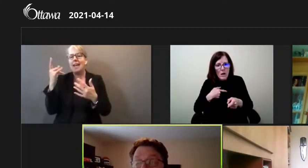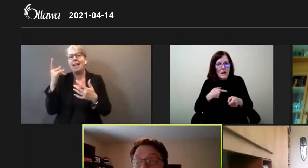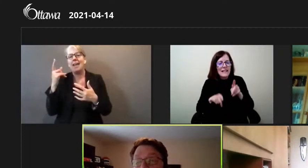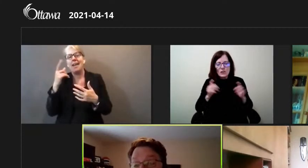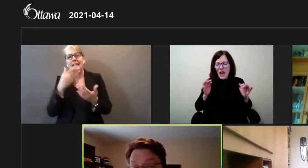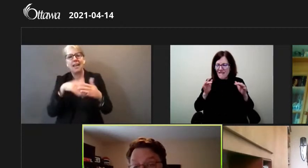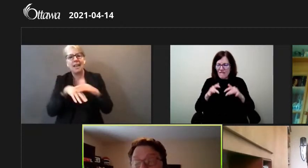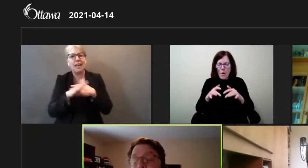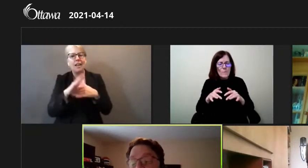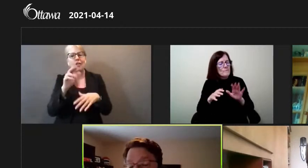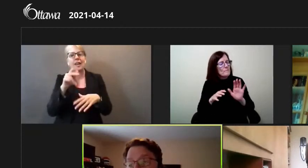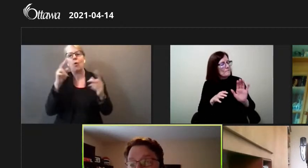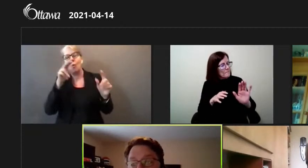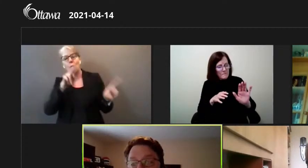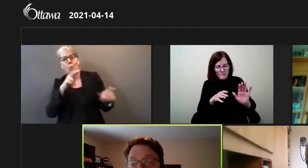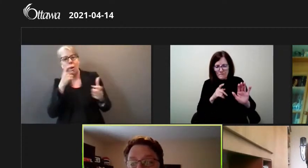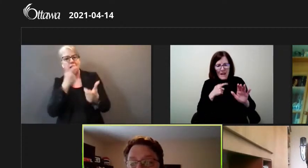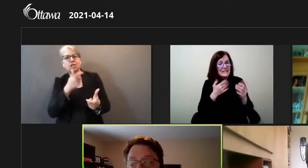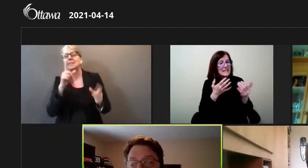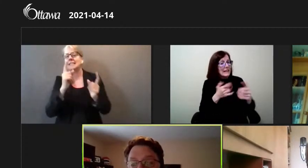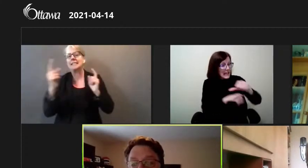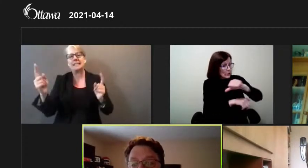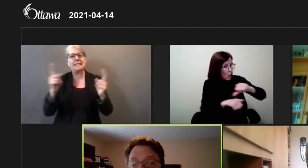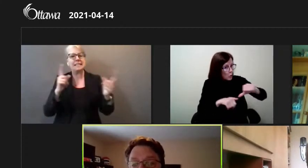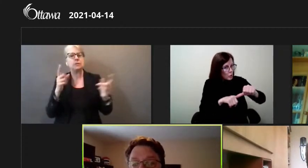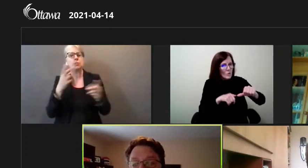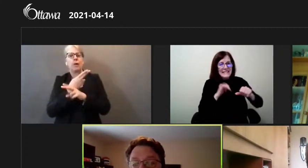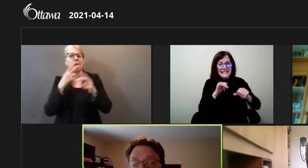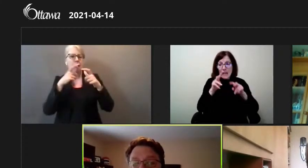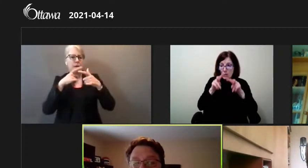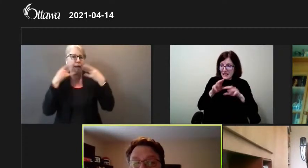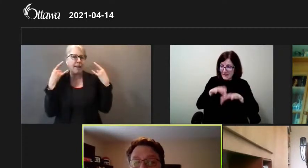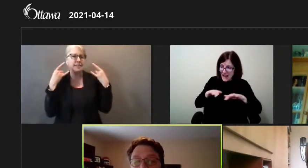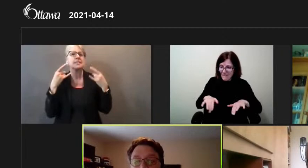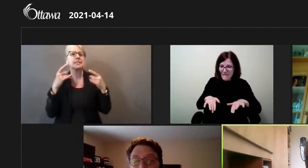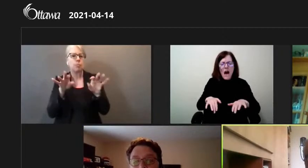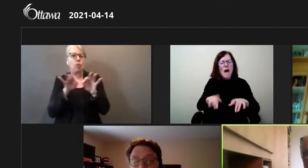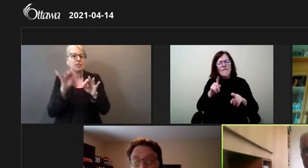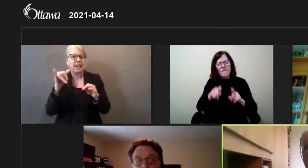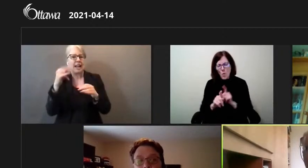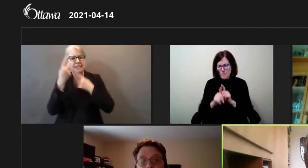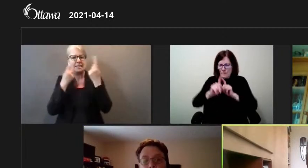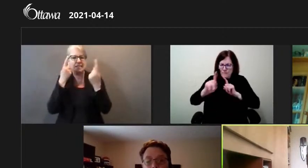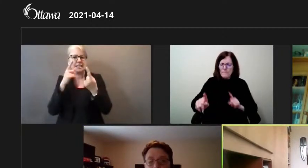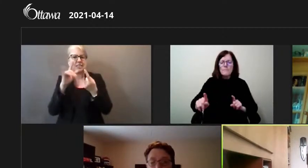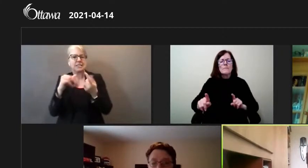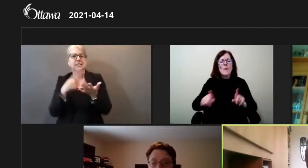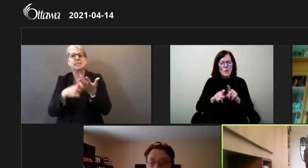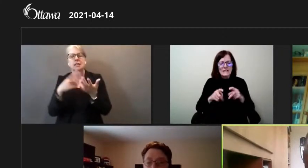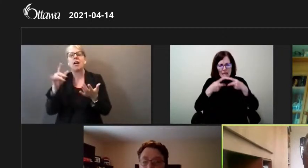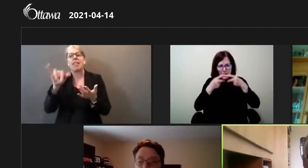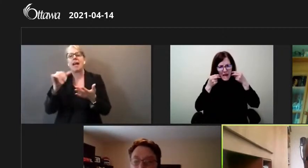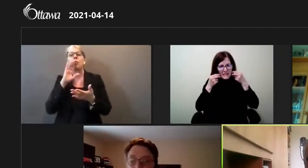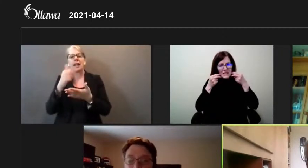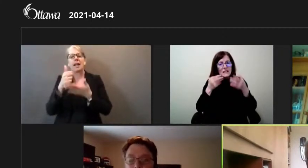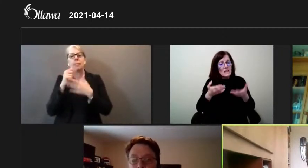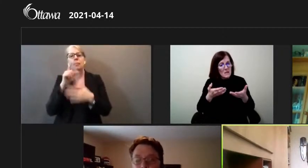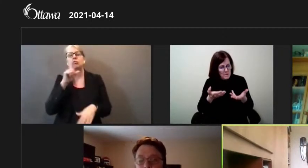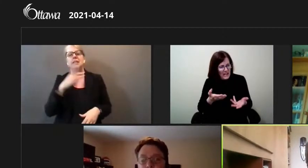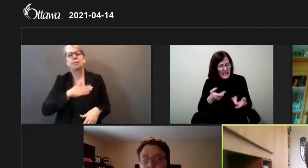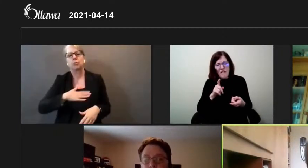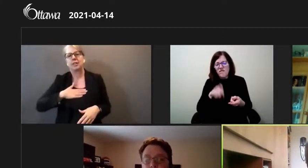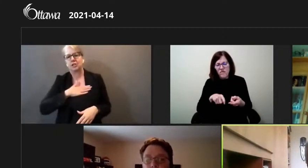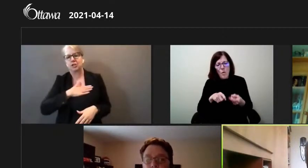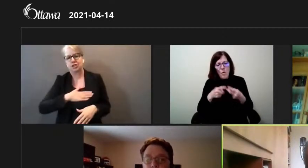watching, you need to distance and wear a mask. So that's what we're considering right now. Thank you, doctor. This is very helpful. I really appreciate it. That's from the